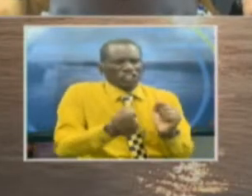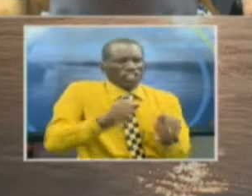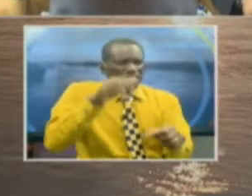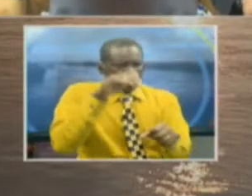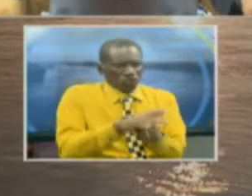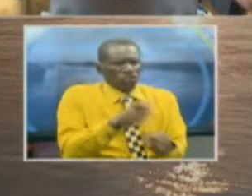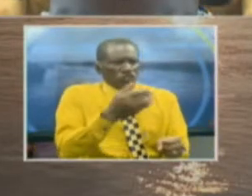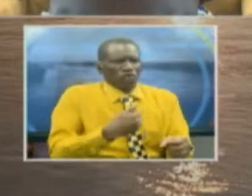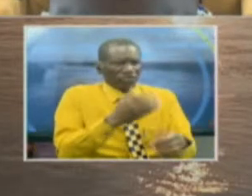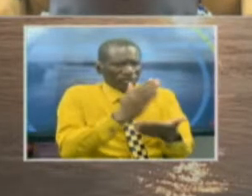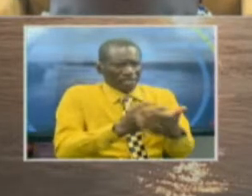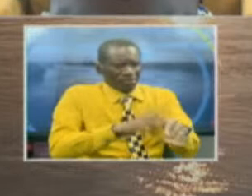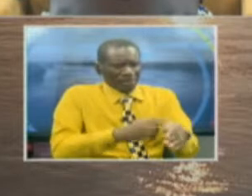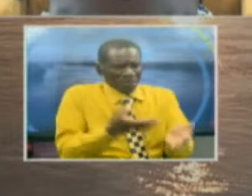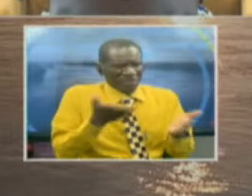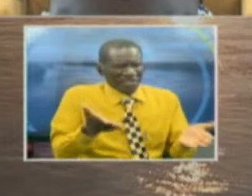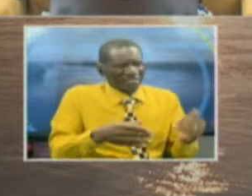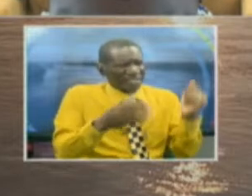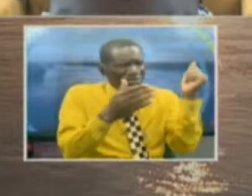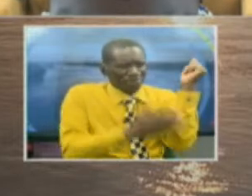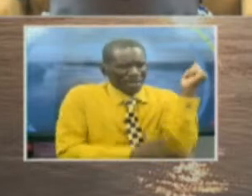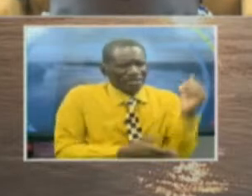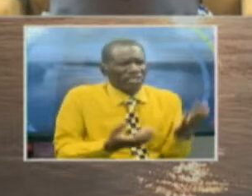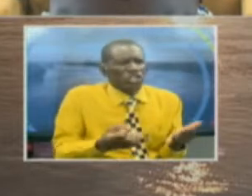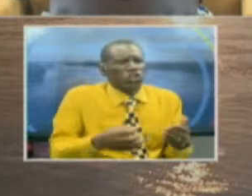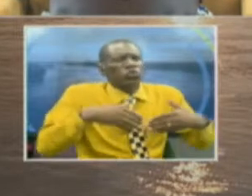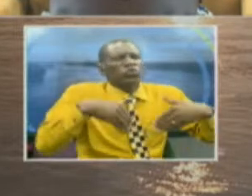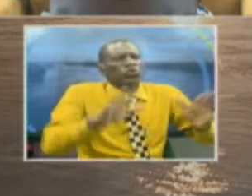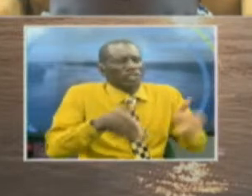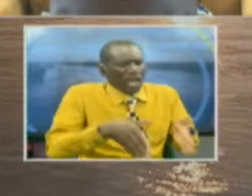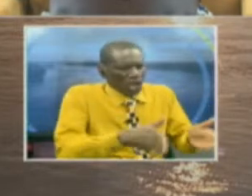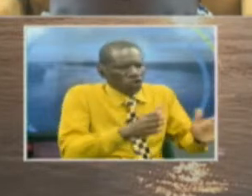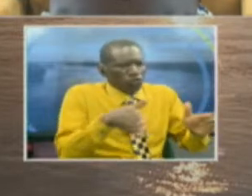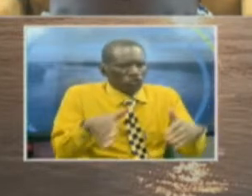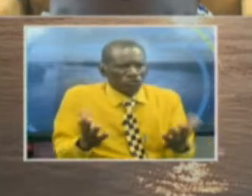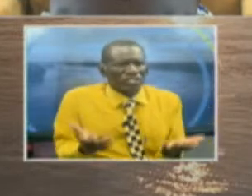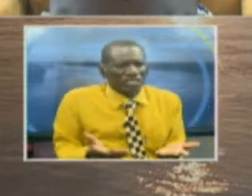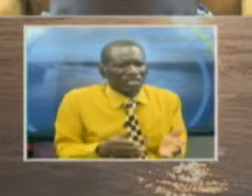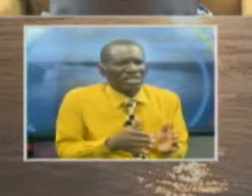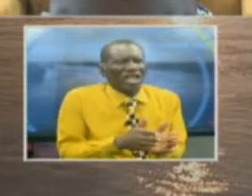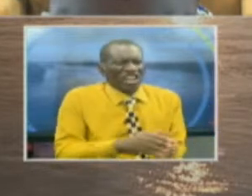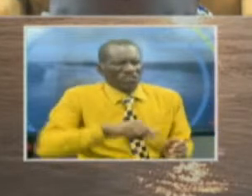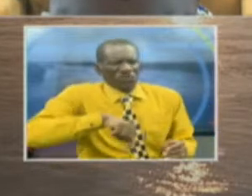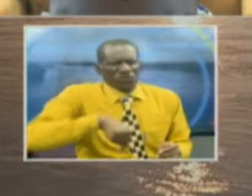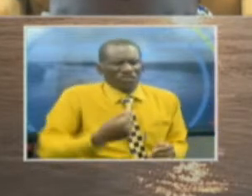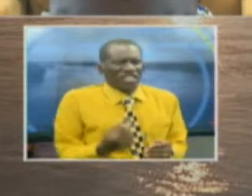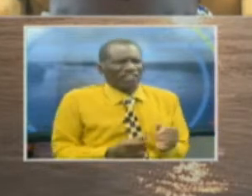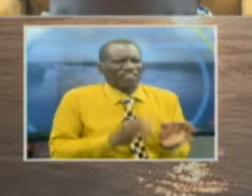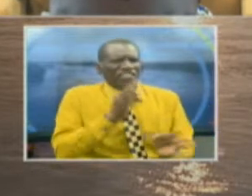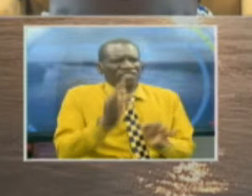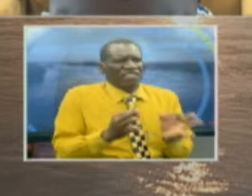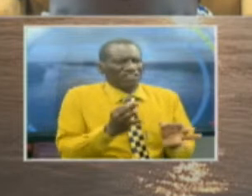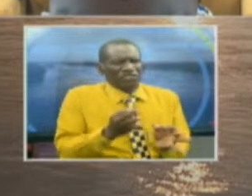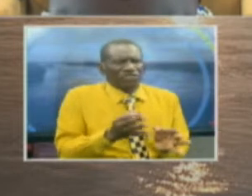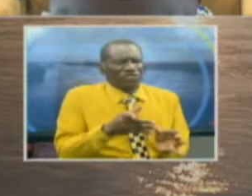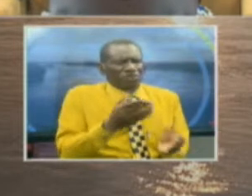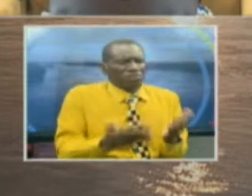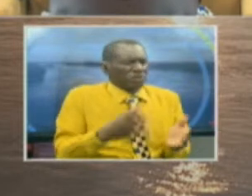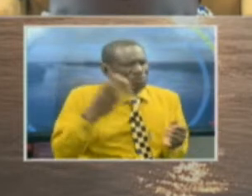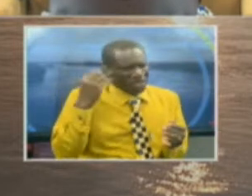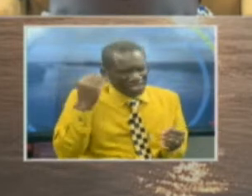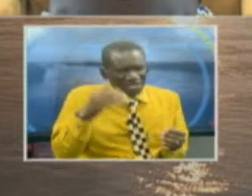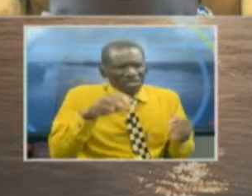moments where things are so bad, you lose out on opportunities, and you feel if things were different, maybe you would have